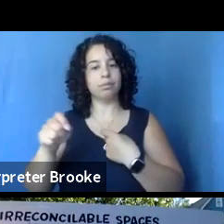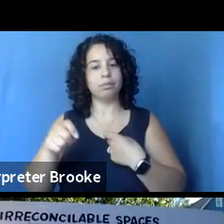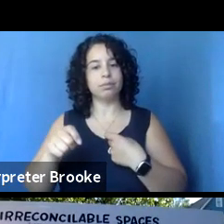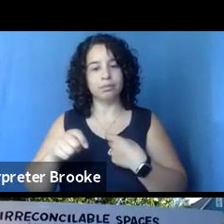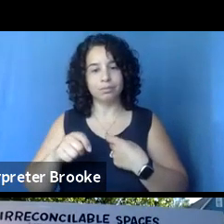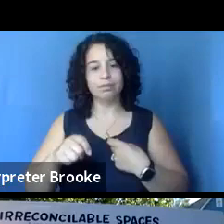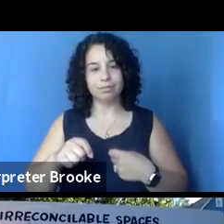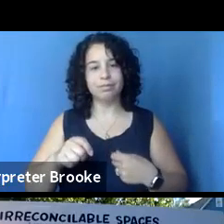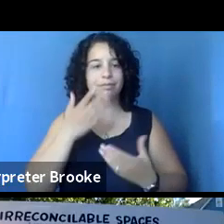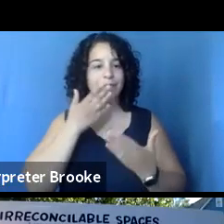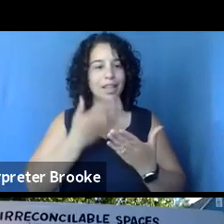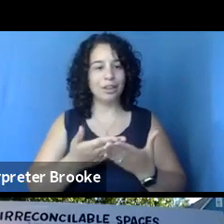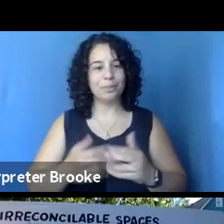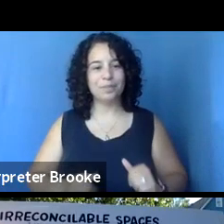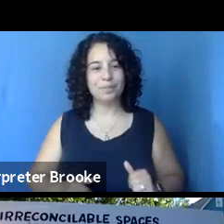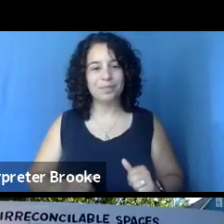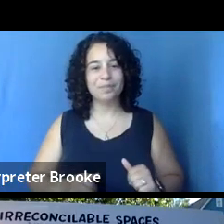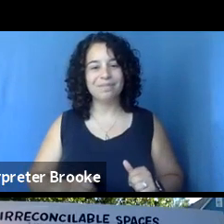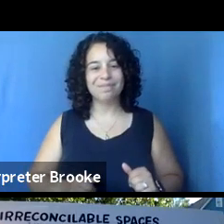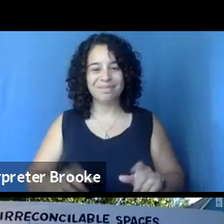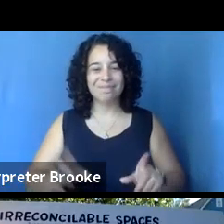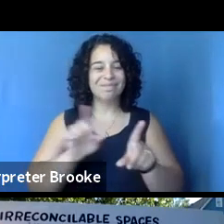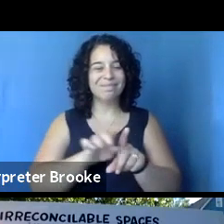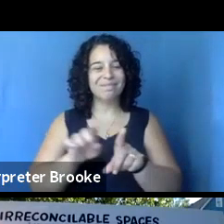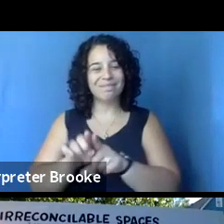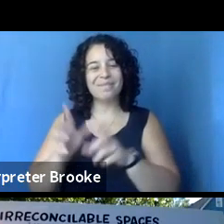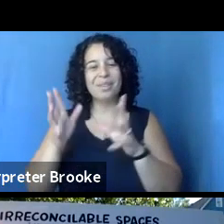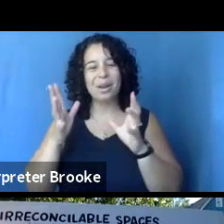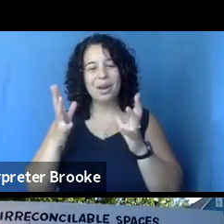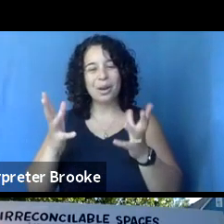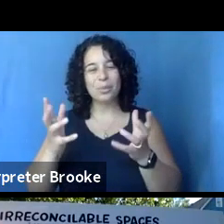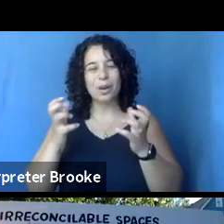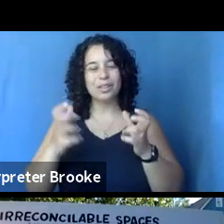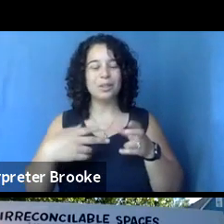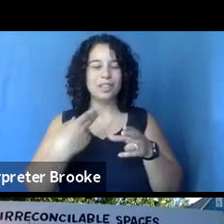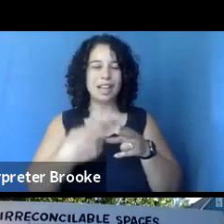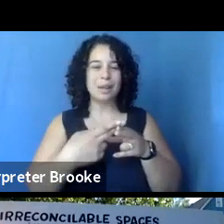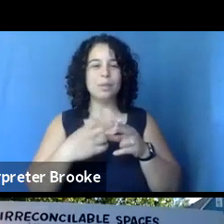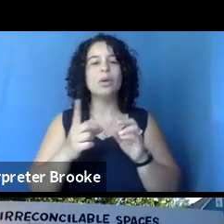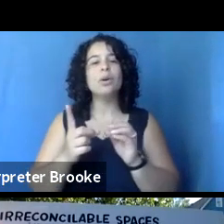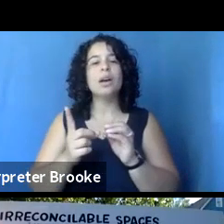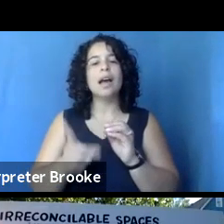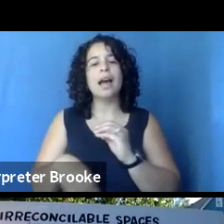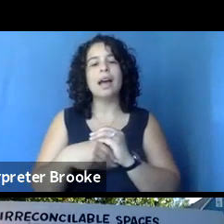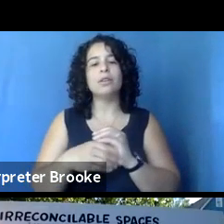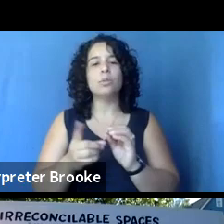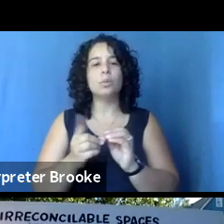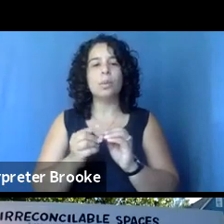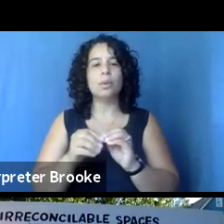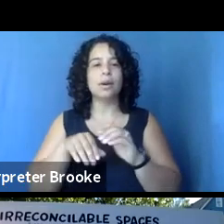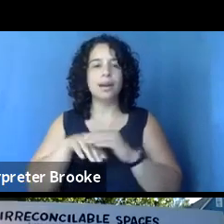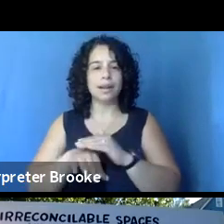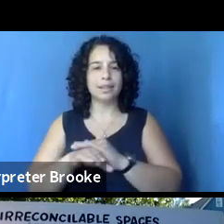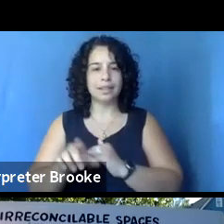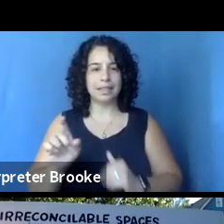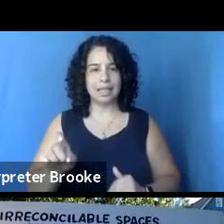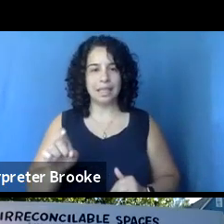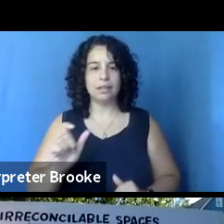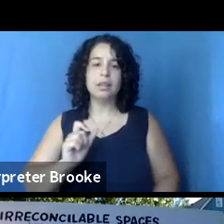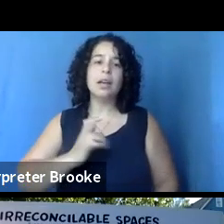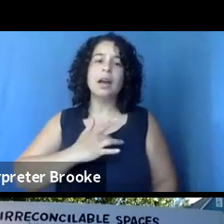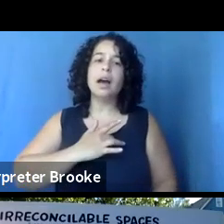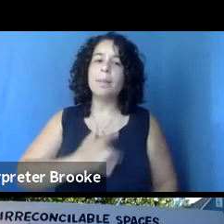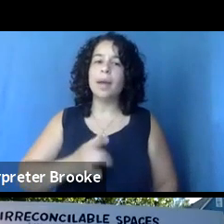Thank you. I also want to name another access need. I have a tendency to